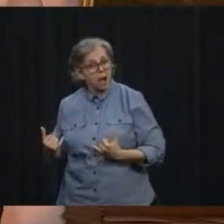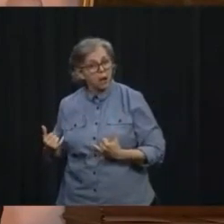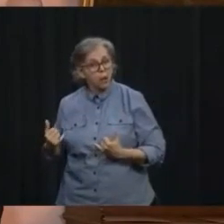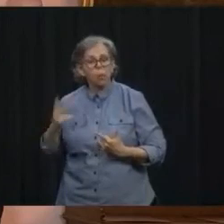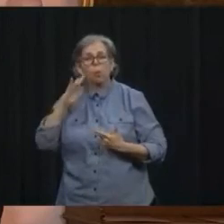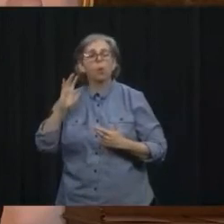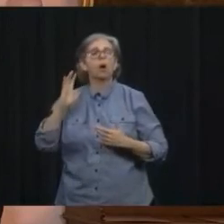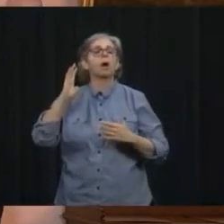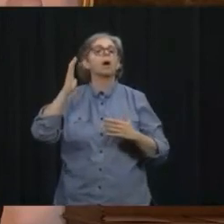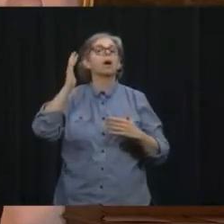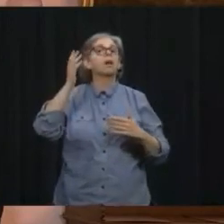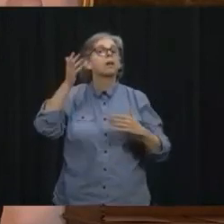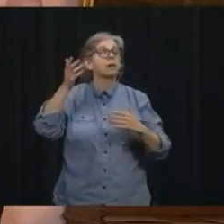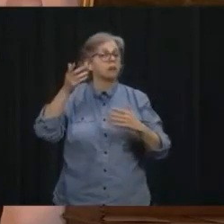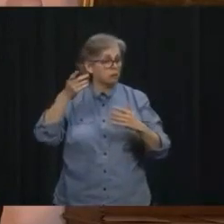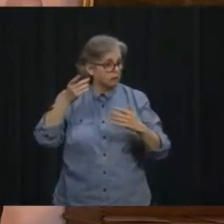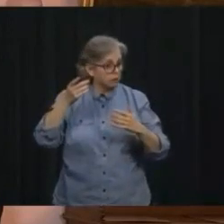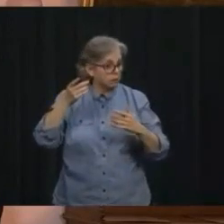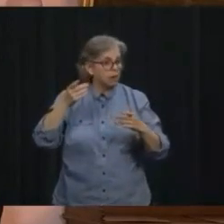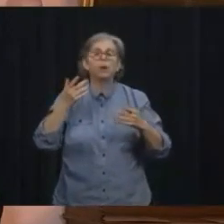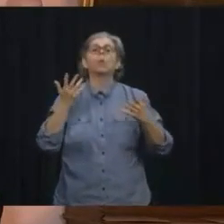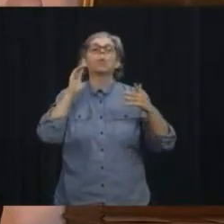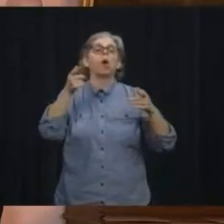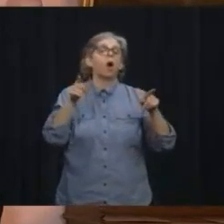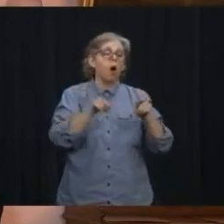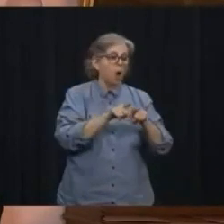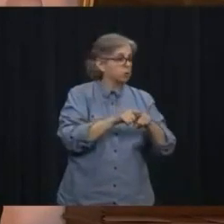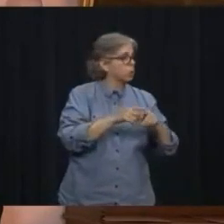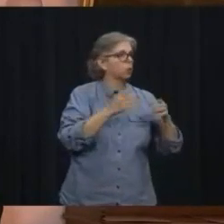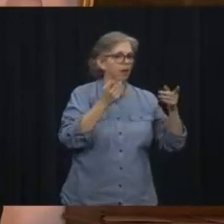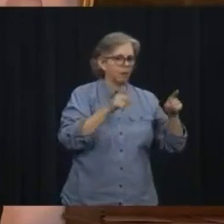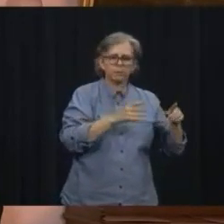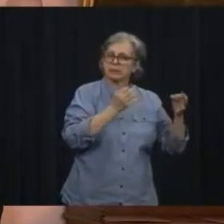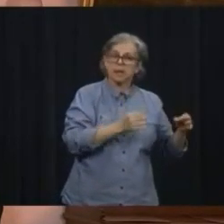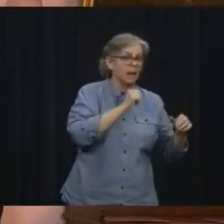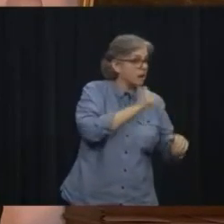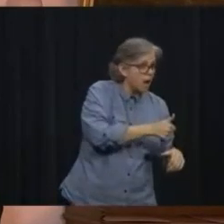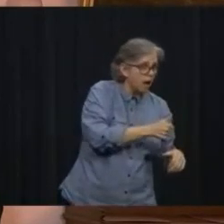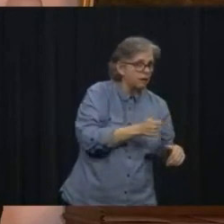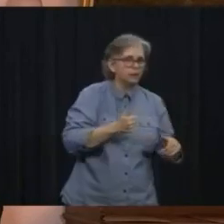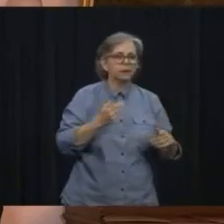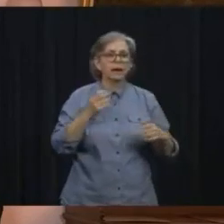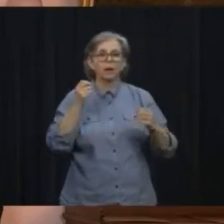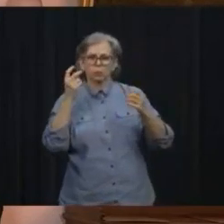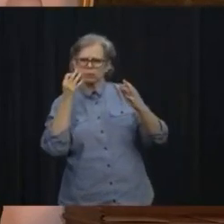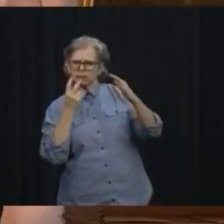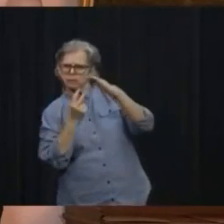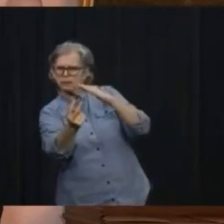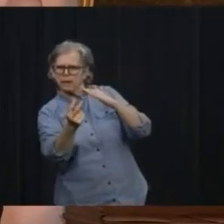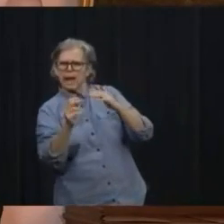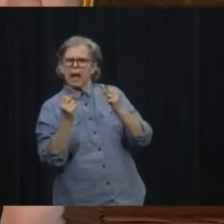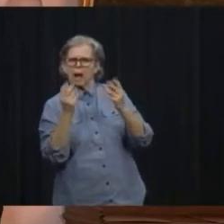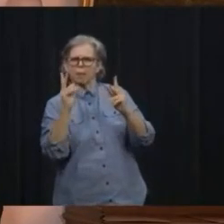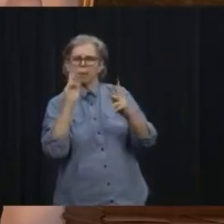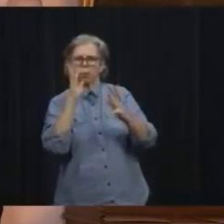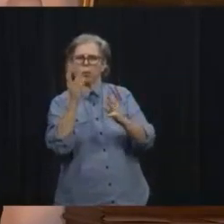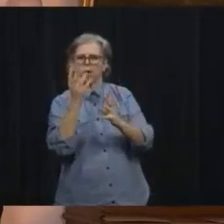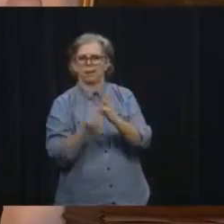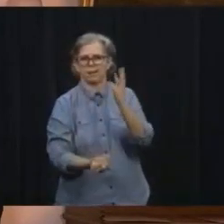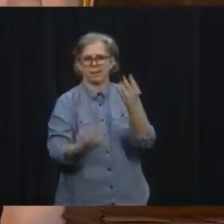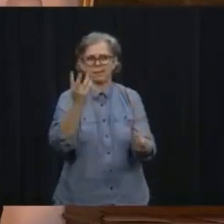determine ultimately how many Ohioans die. This is an absolutely